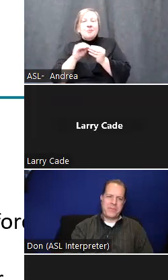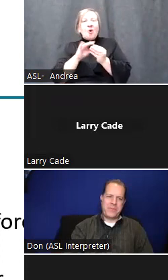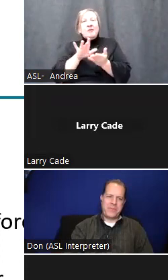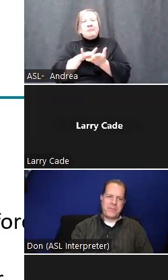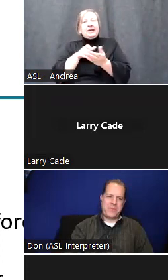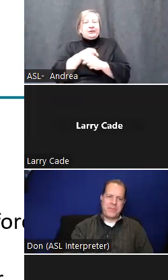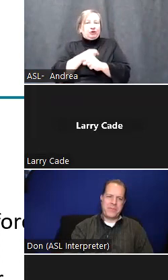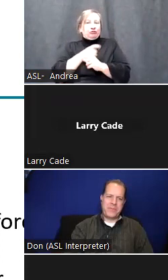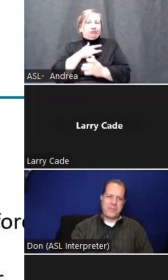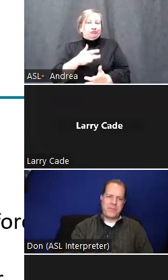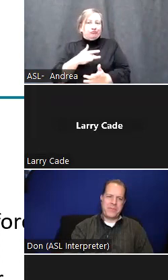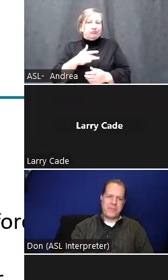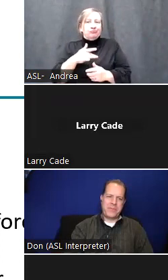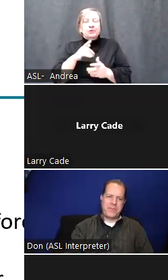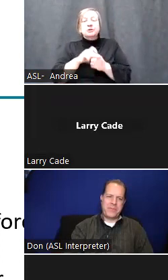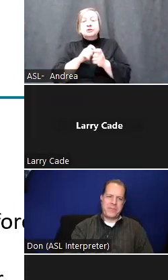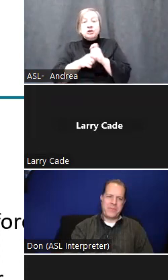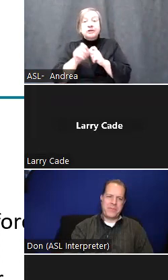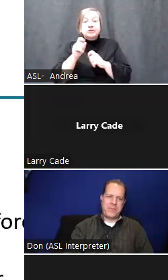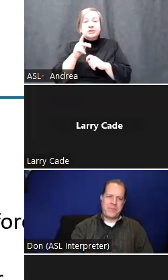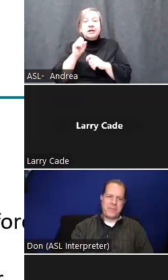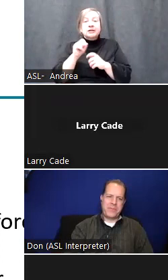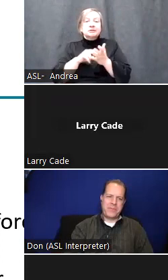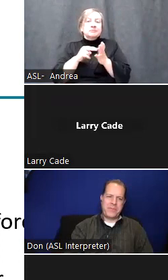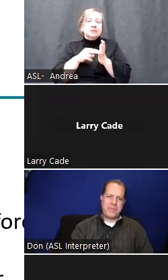year. And a change in status would be if someone's